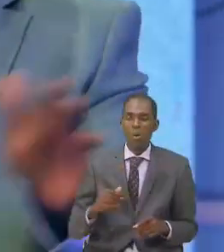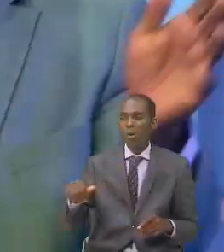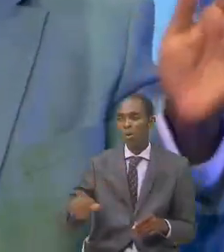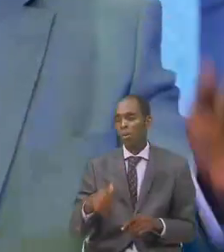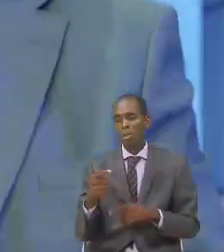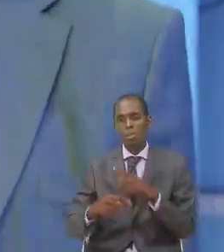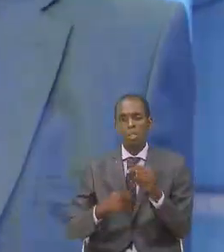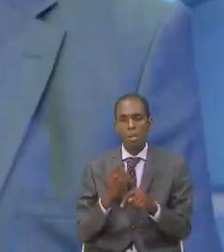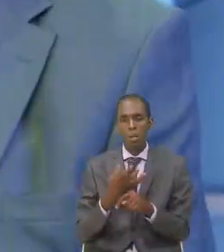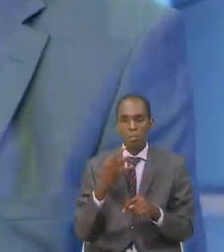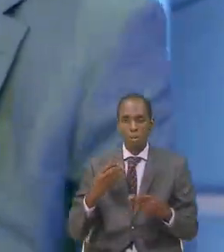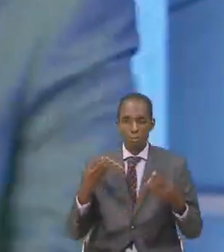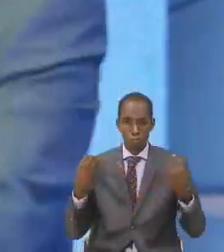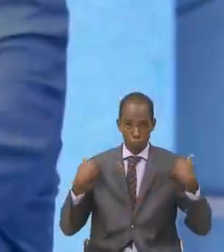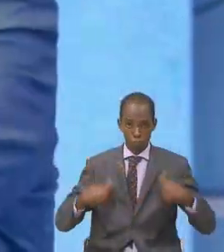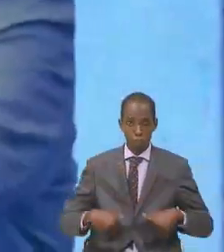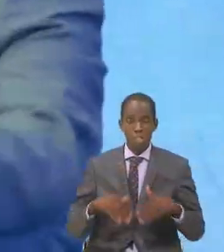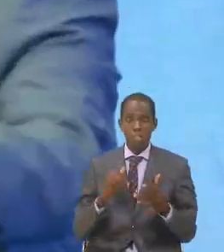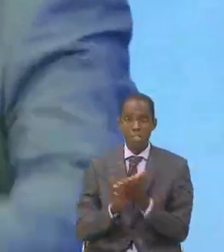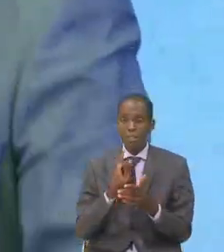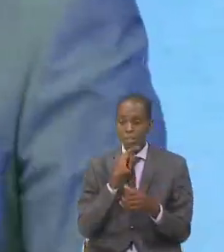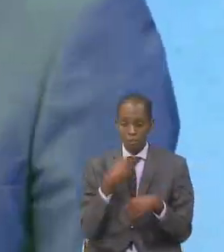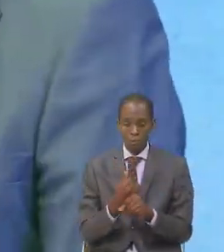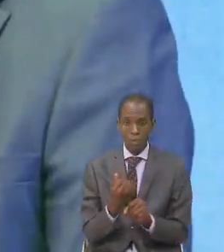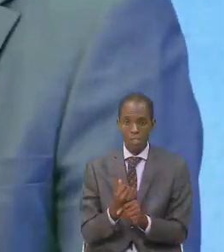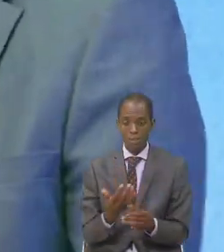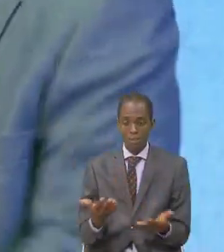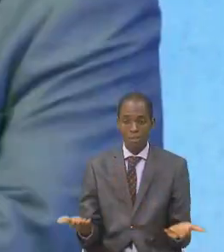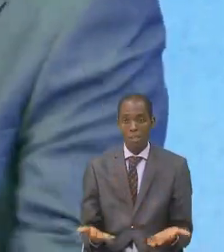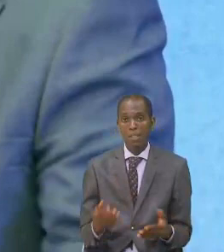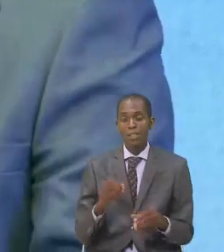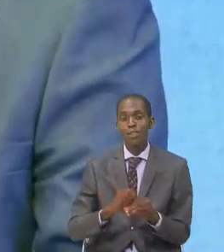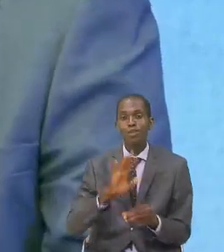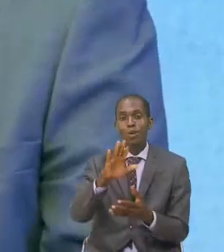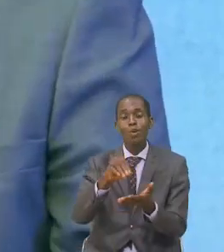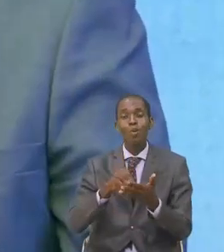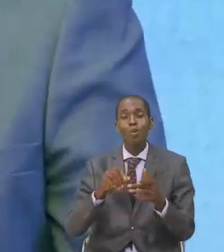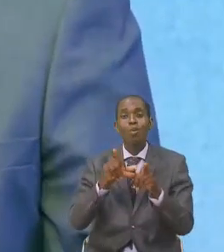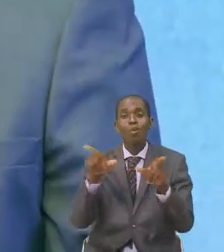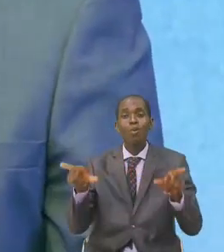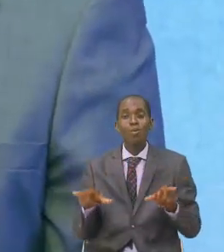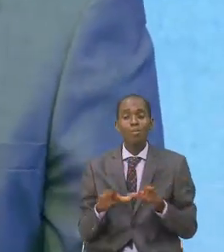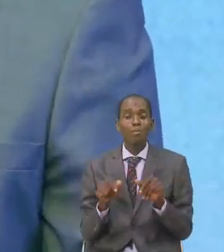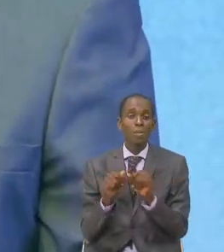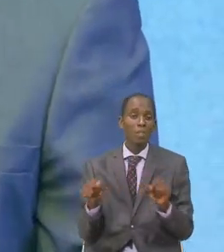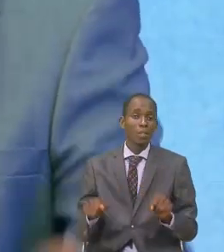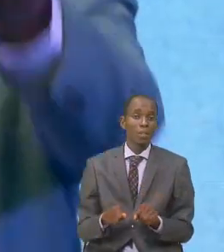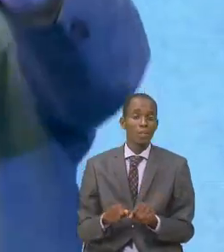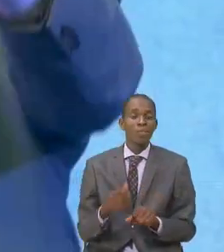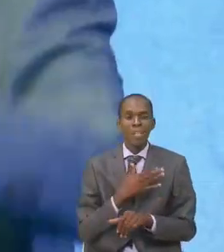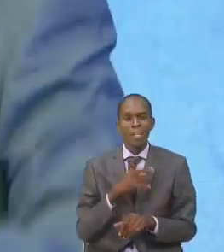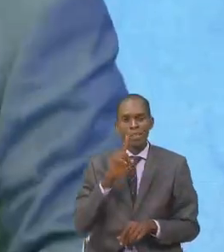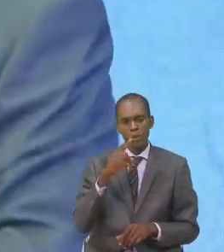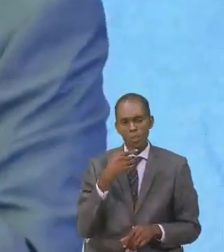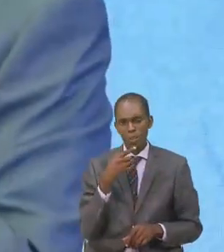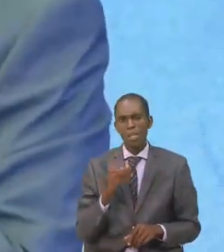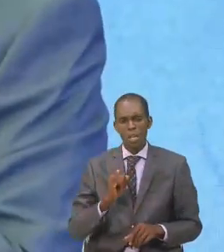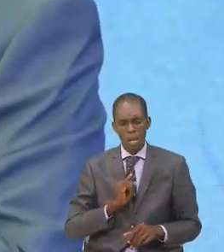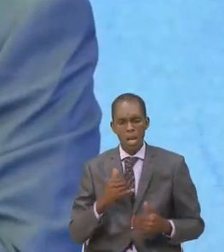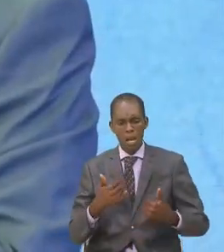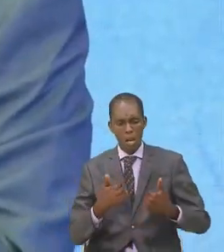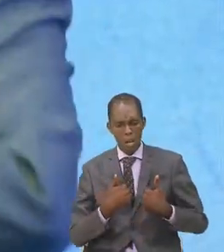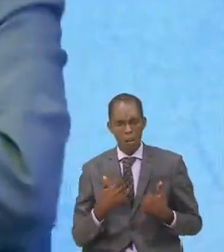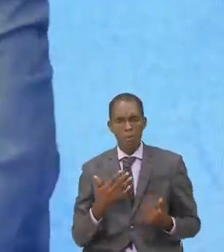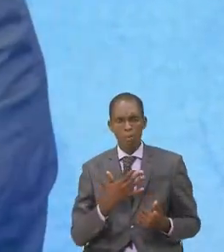of garment, any kind of robe that is made over here in your locality